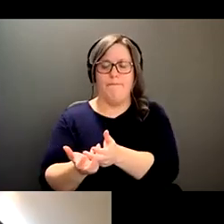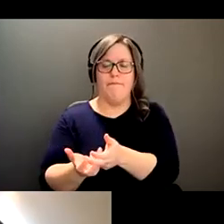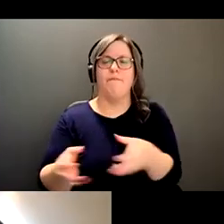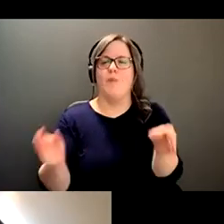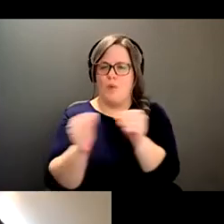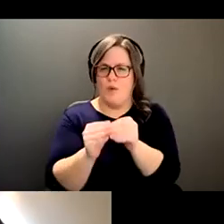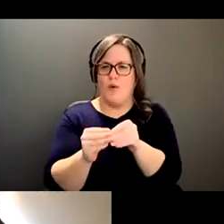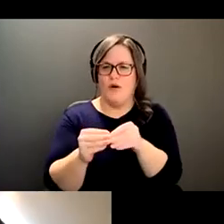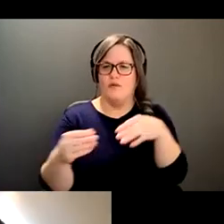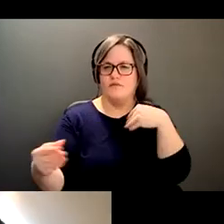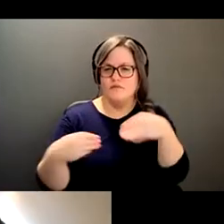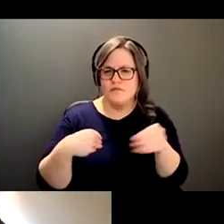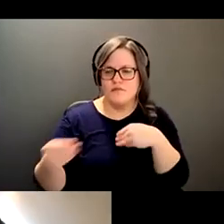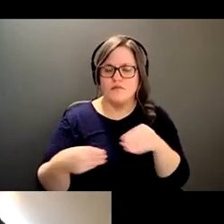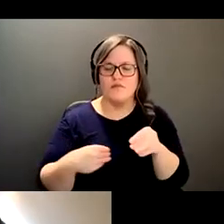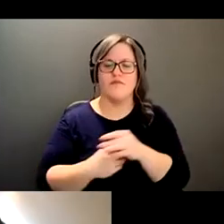just